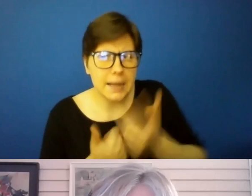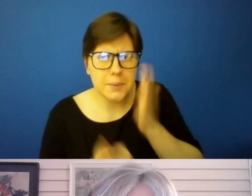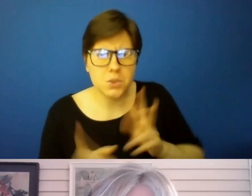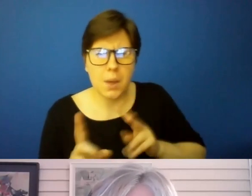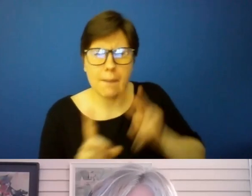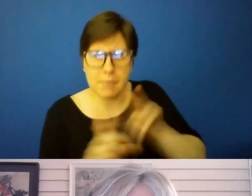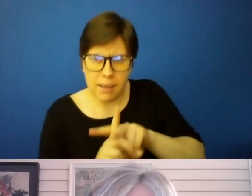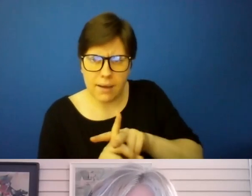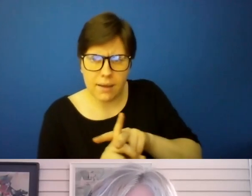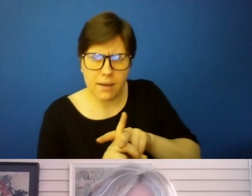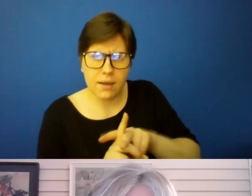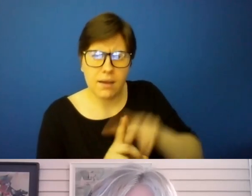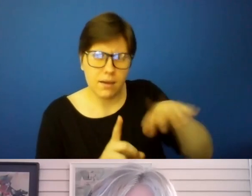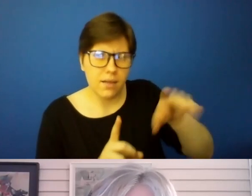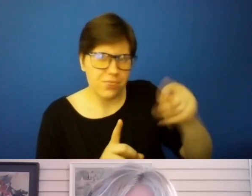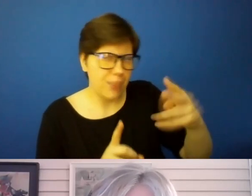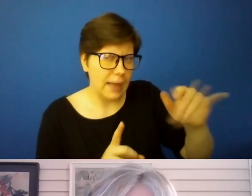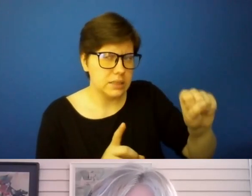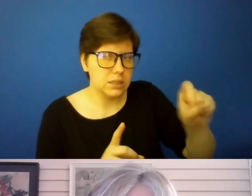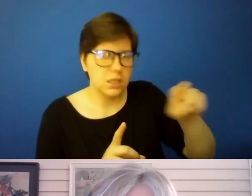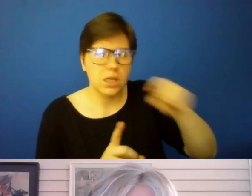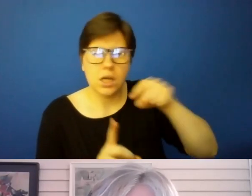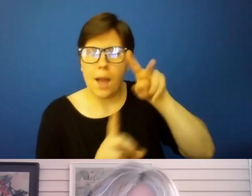Thaddeus, this idea,